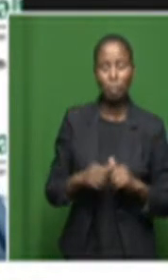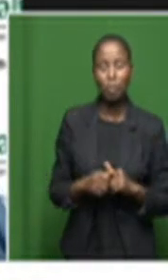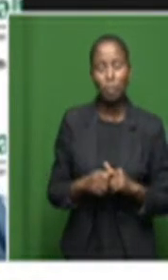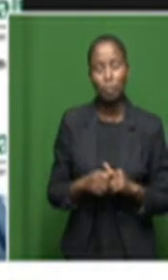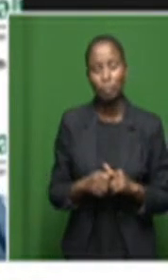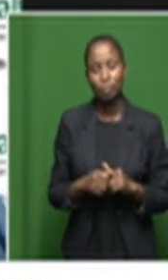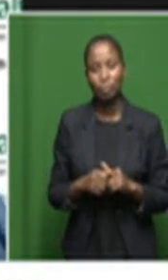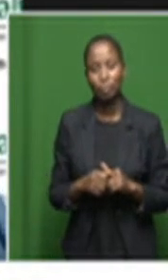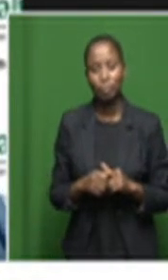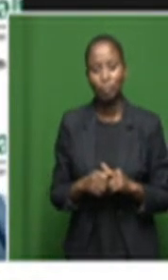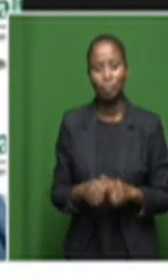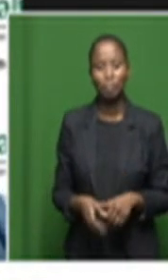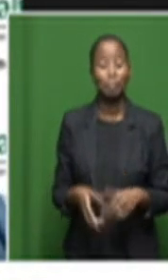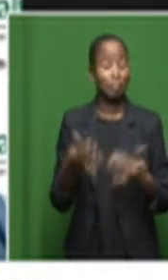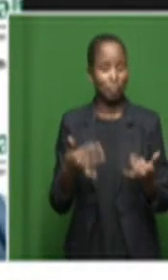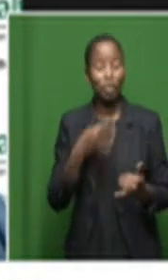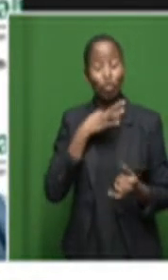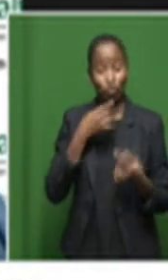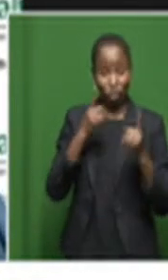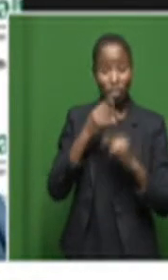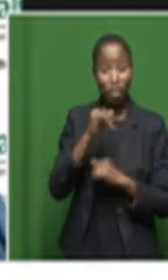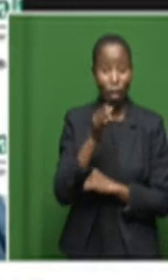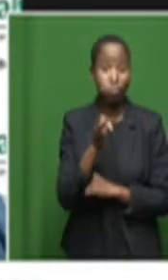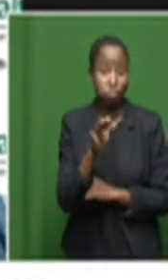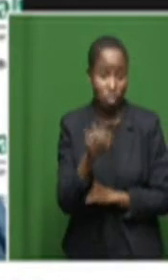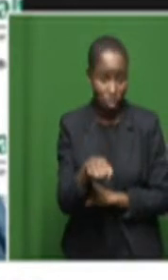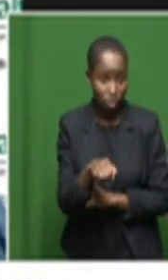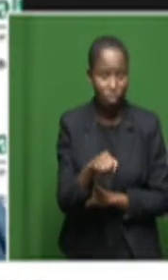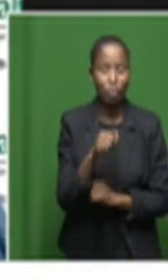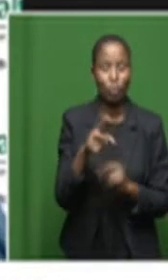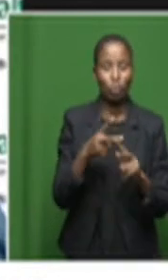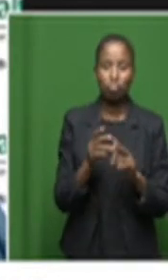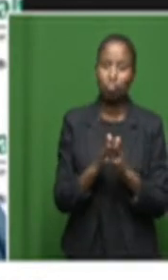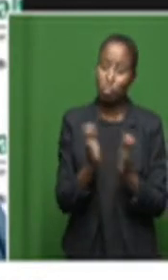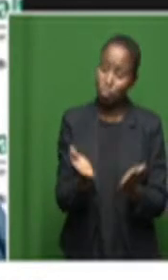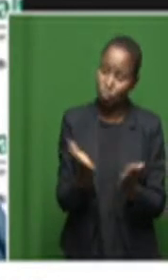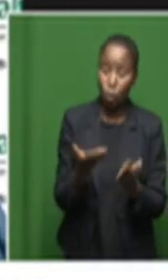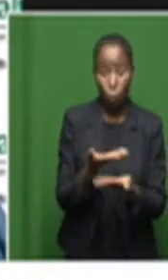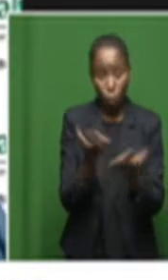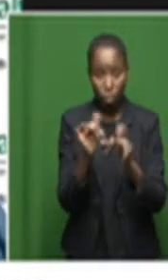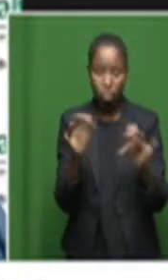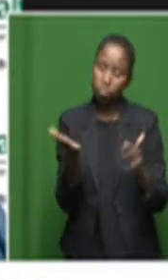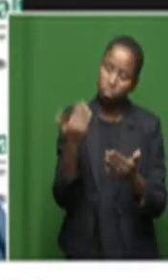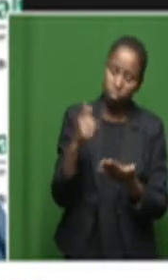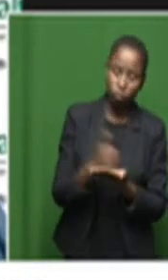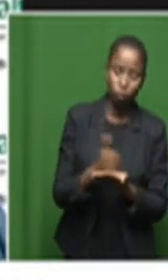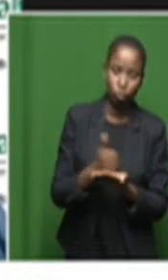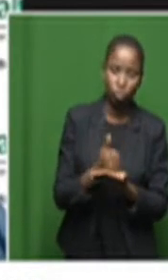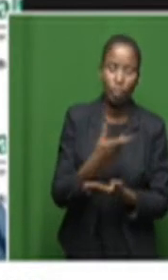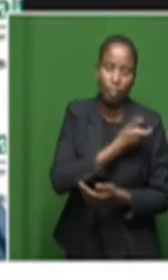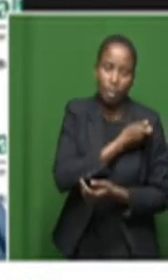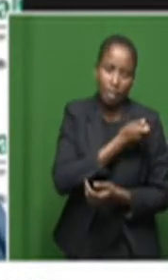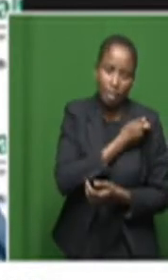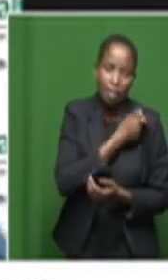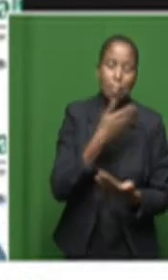lower our guard because the risk is still there, and we encourage all those who are eligible to register and vaccinate to go in